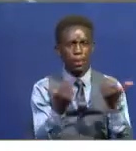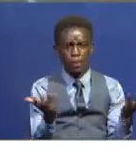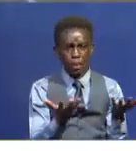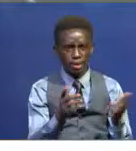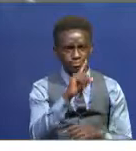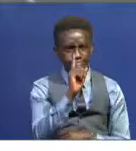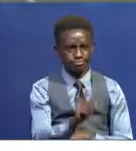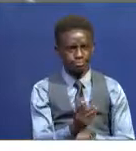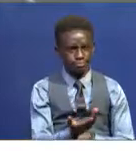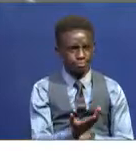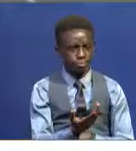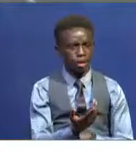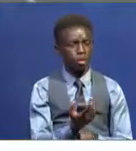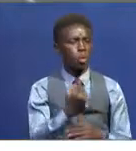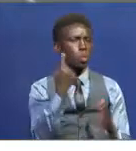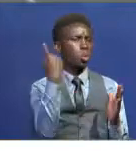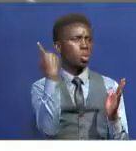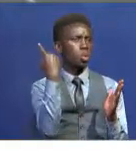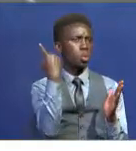And what are some of